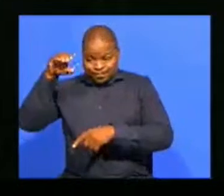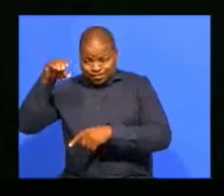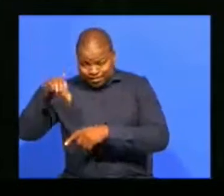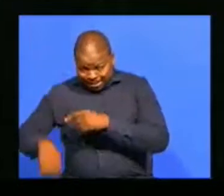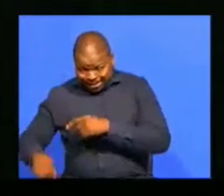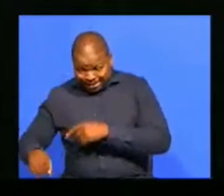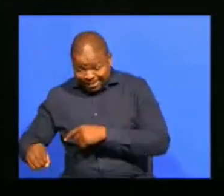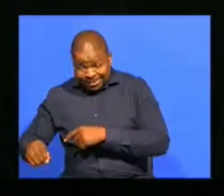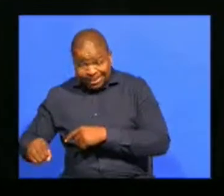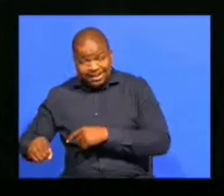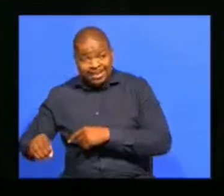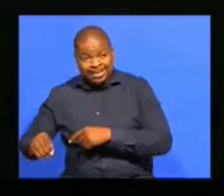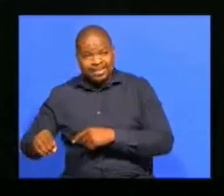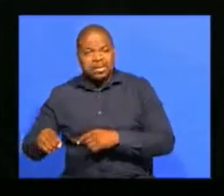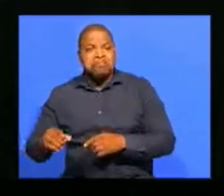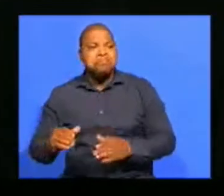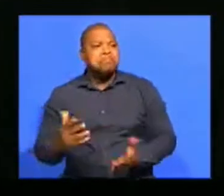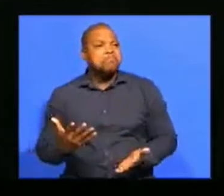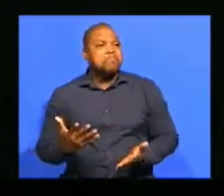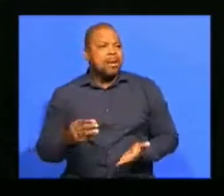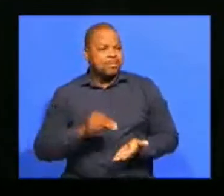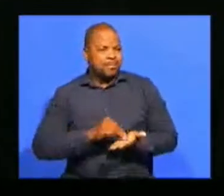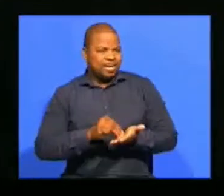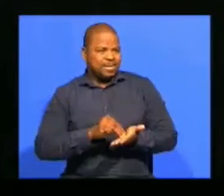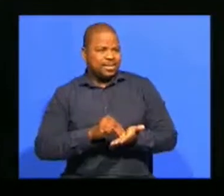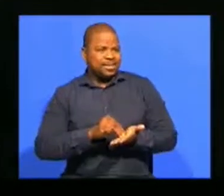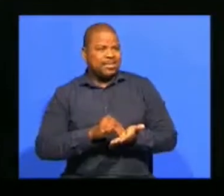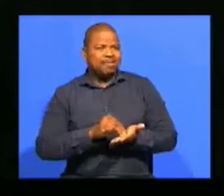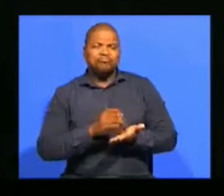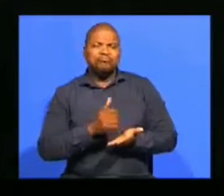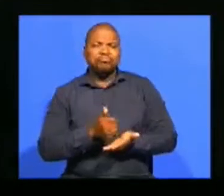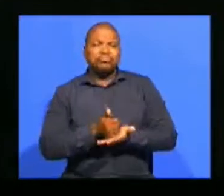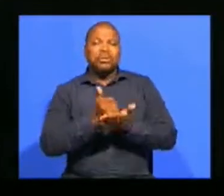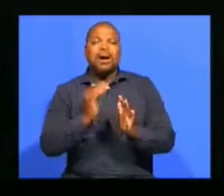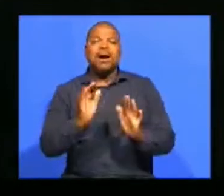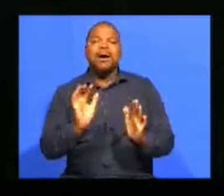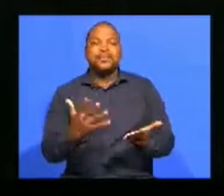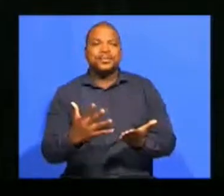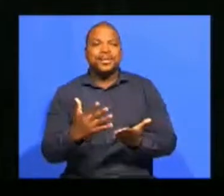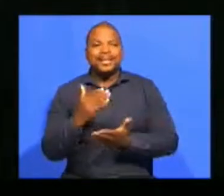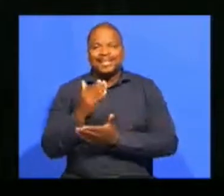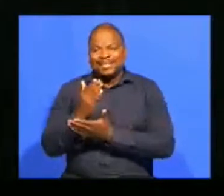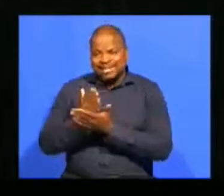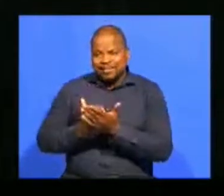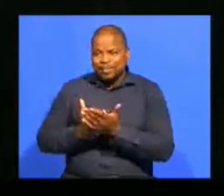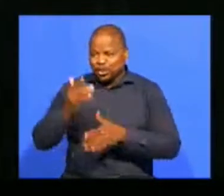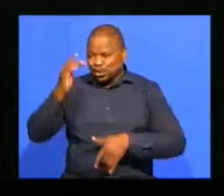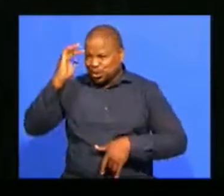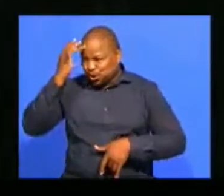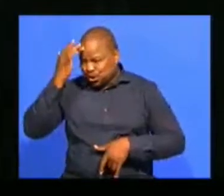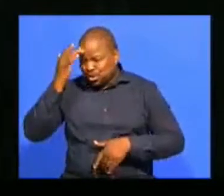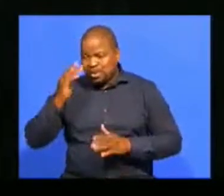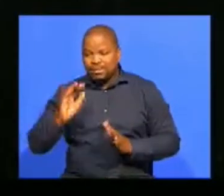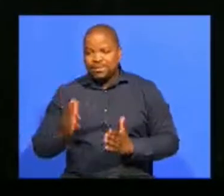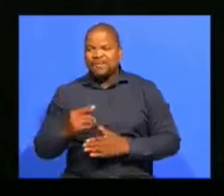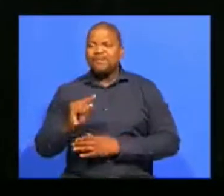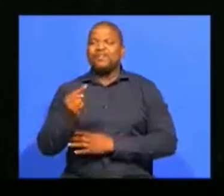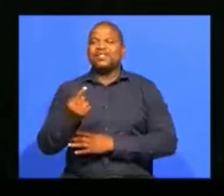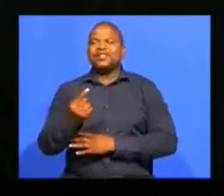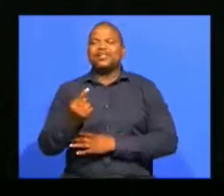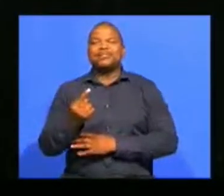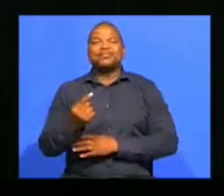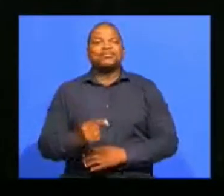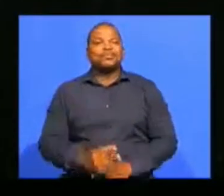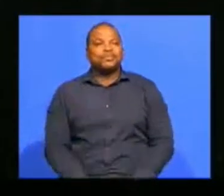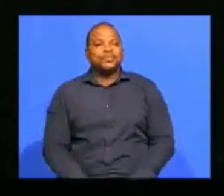of a medical therapeutic to some epidemic first, yet